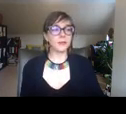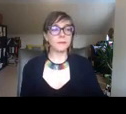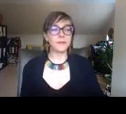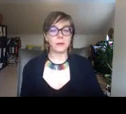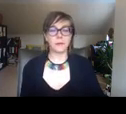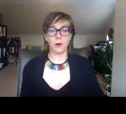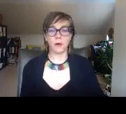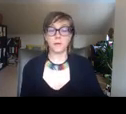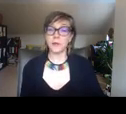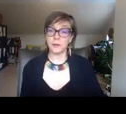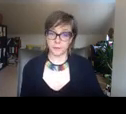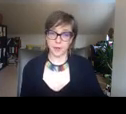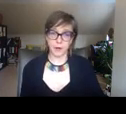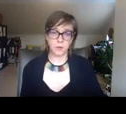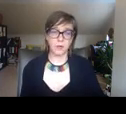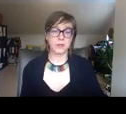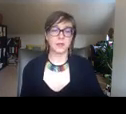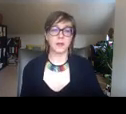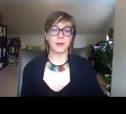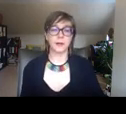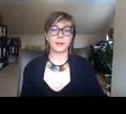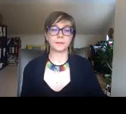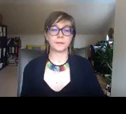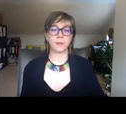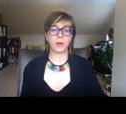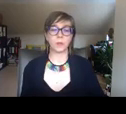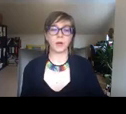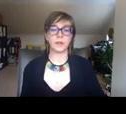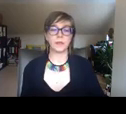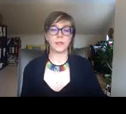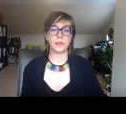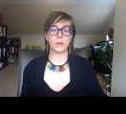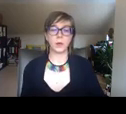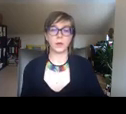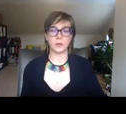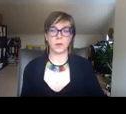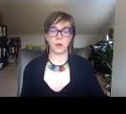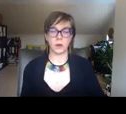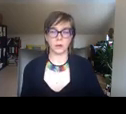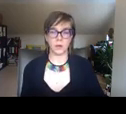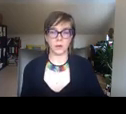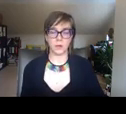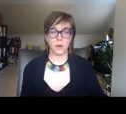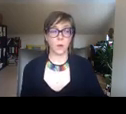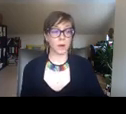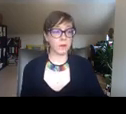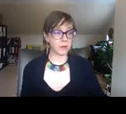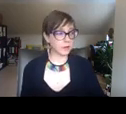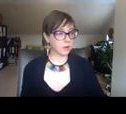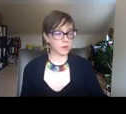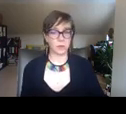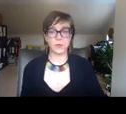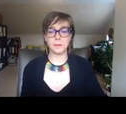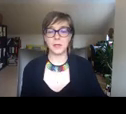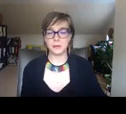In terms of our field now, focusing on what I see with what's going on in our field, one thing